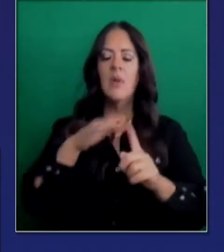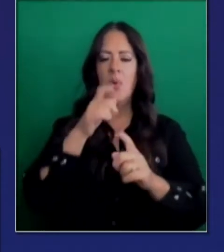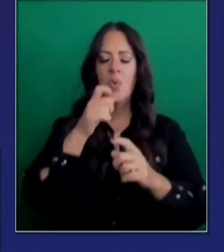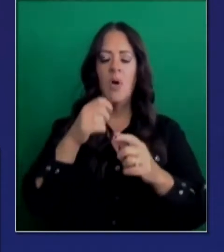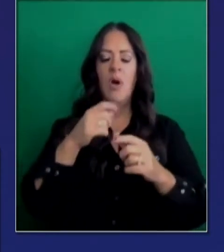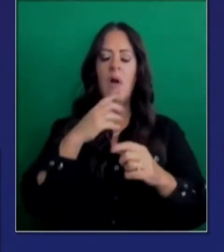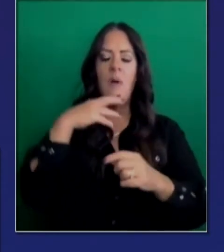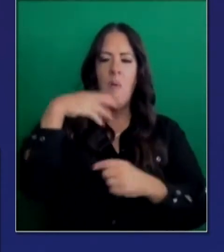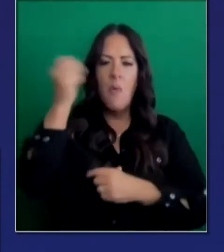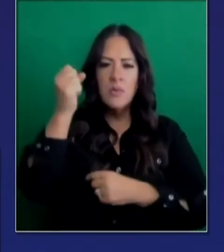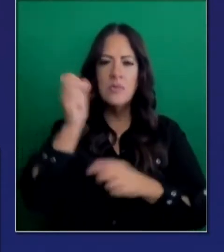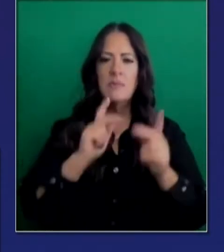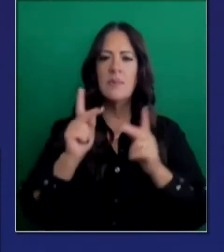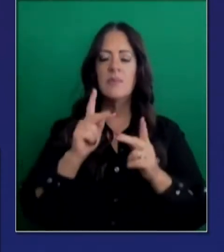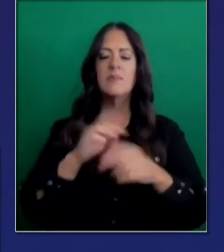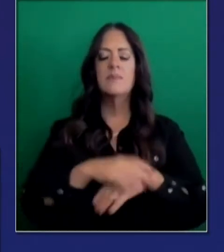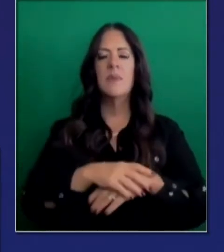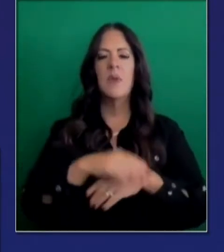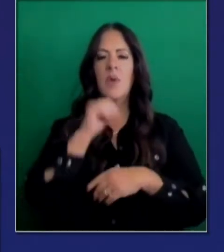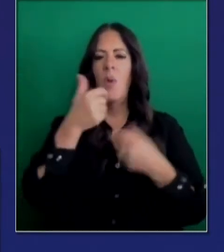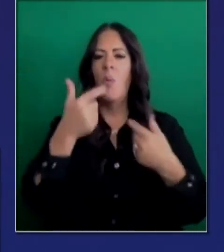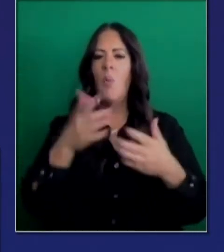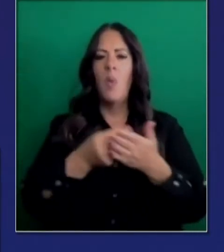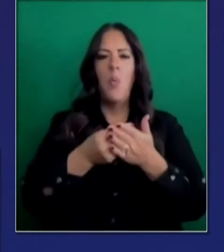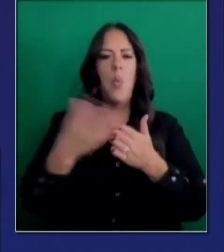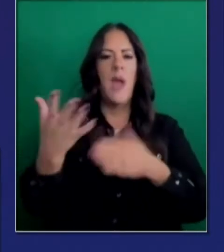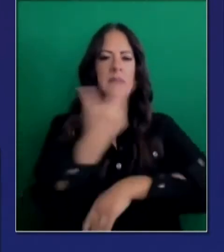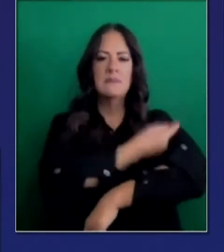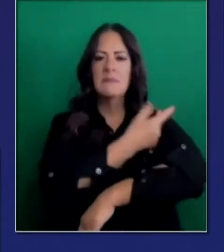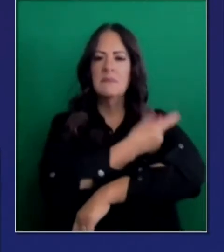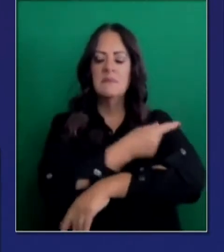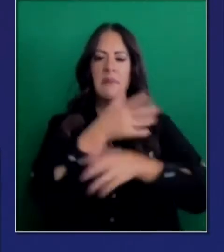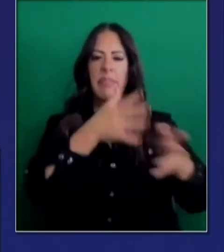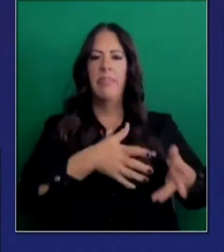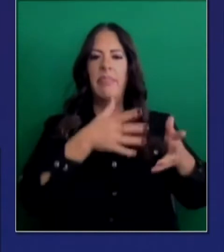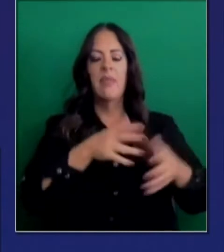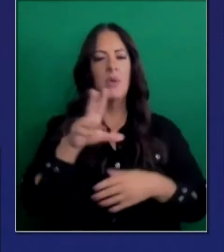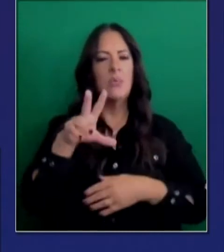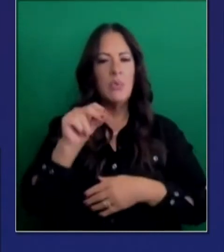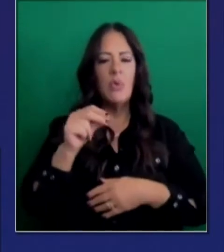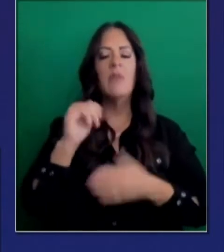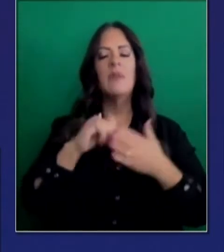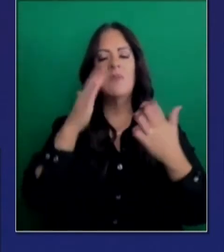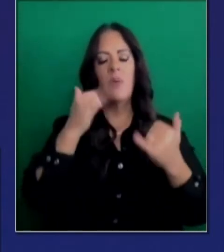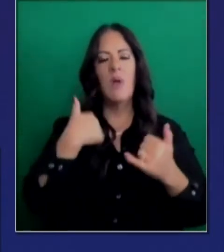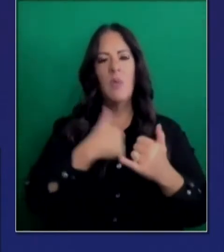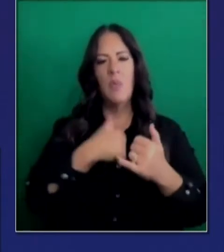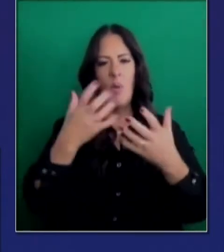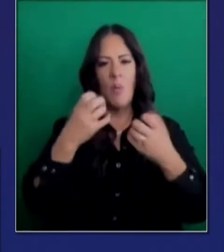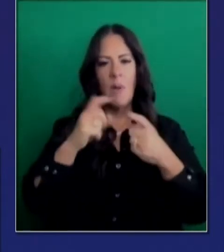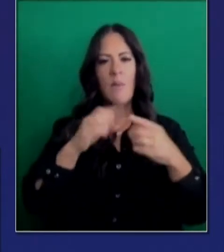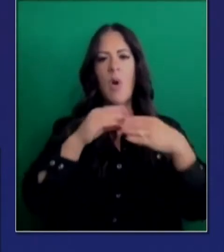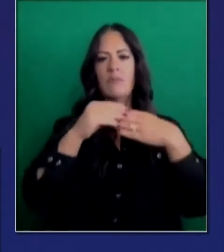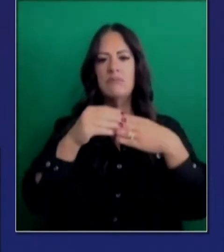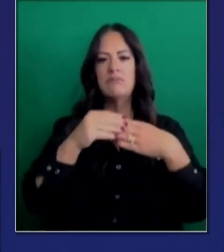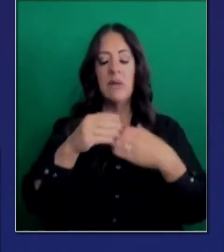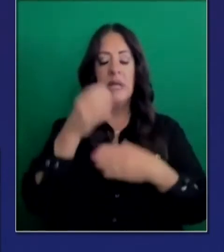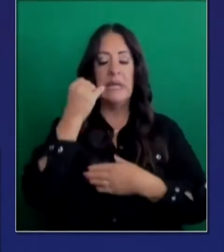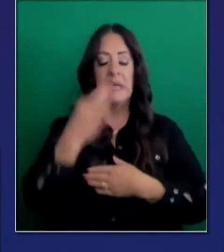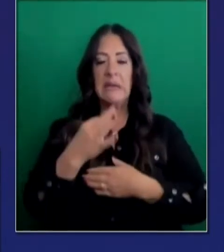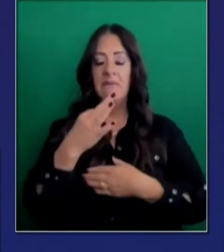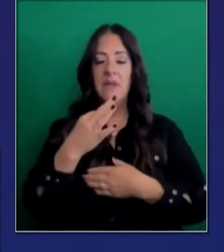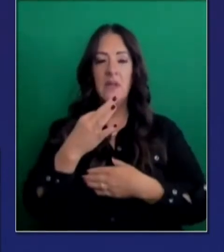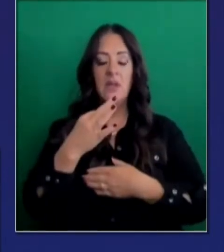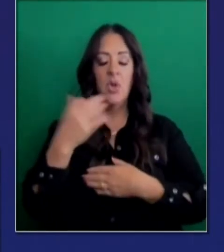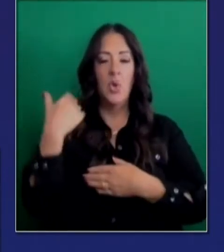want to see any dose wastes, and that's wasted, and that's why we created more flexibility. If there's a dose that's sitting there and there's no one queued up that's